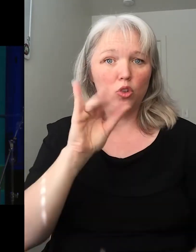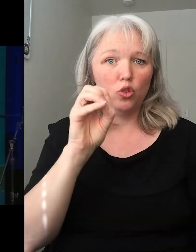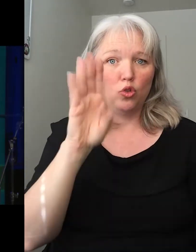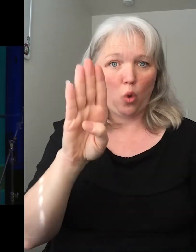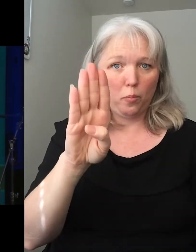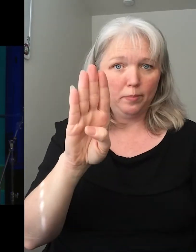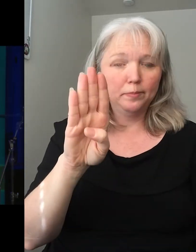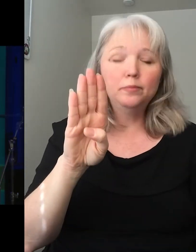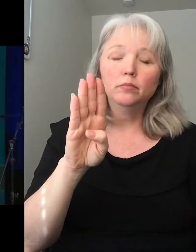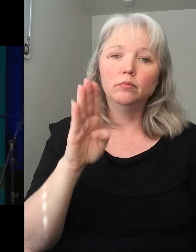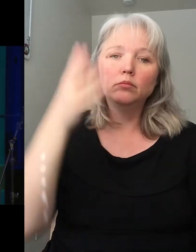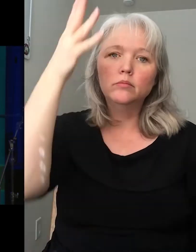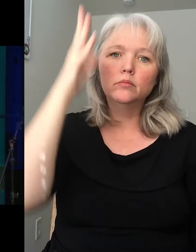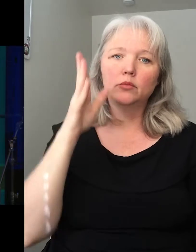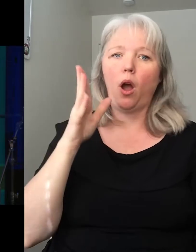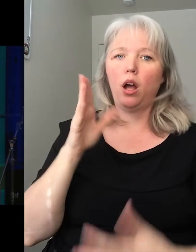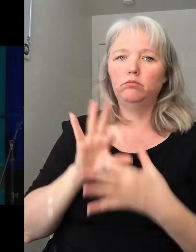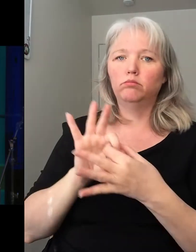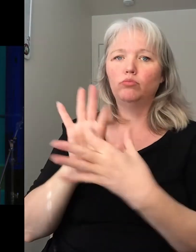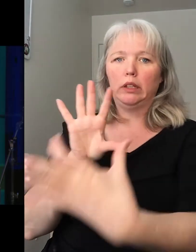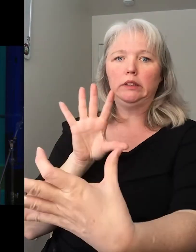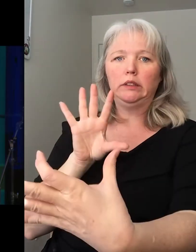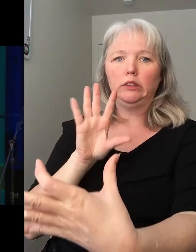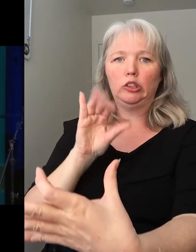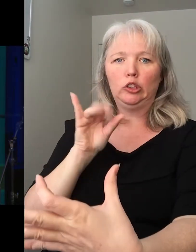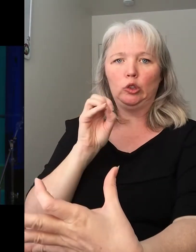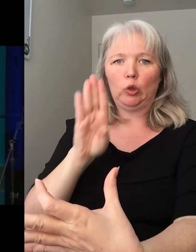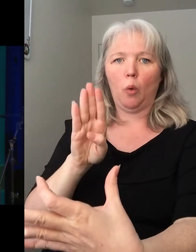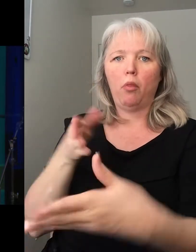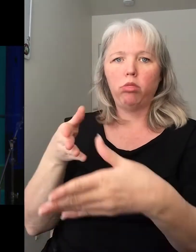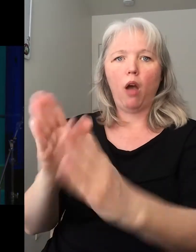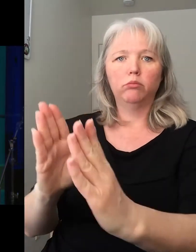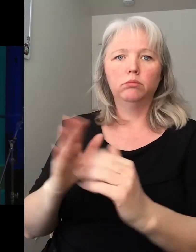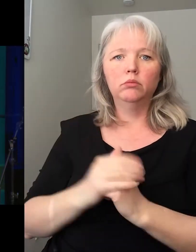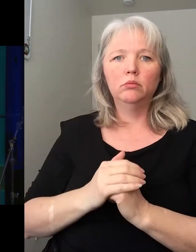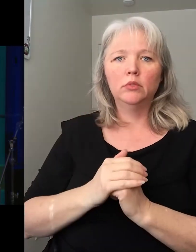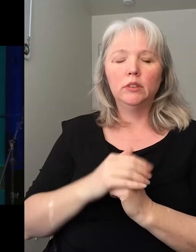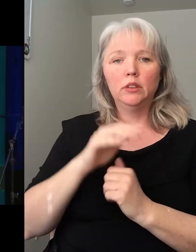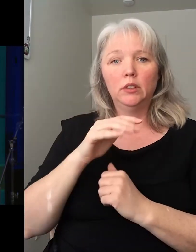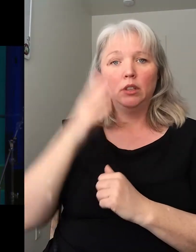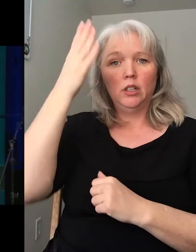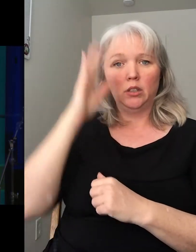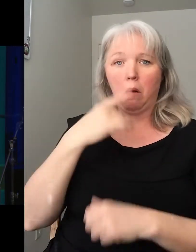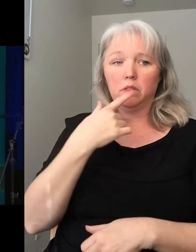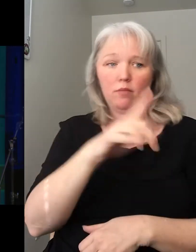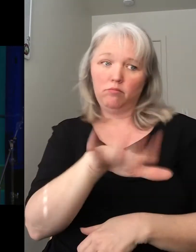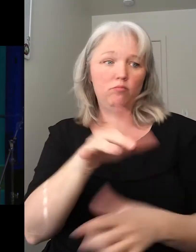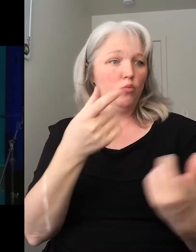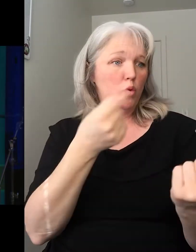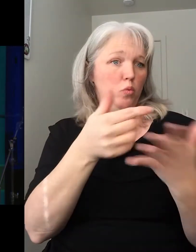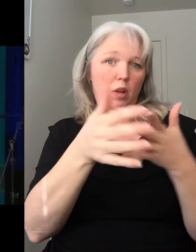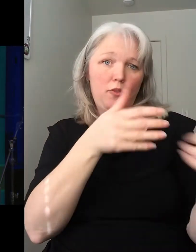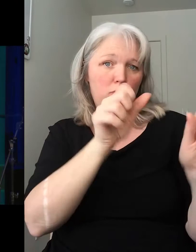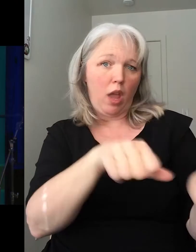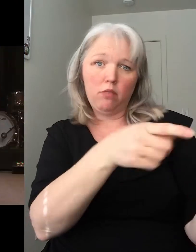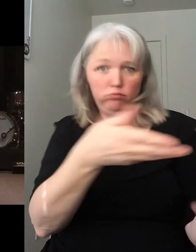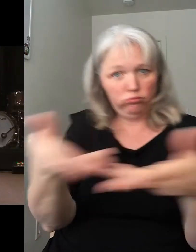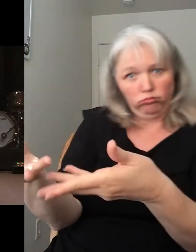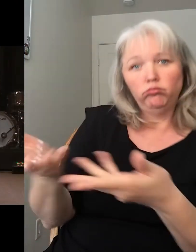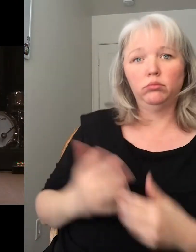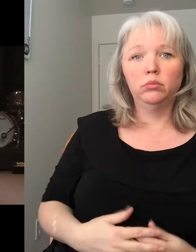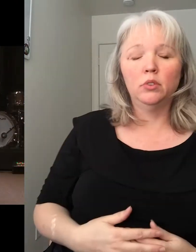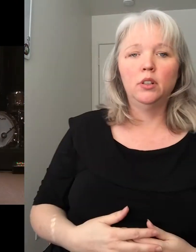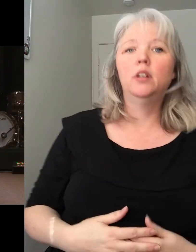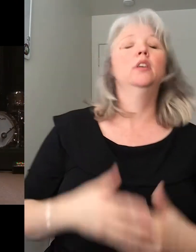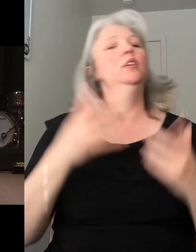Job, God kind of released Job to him. And he said, "You can do with him whatever you can do."